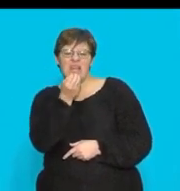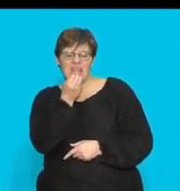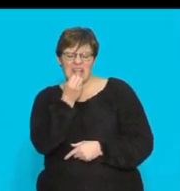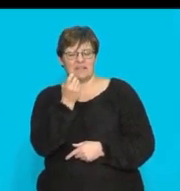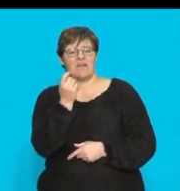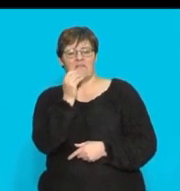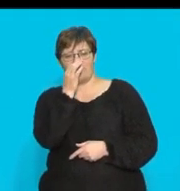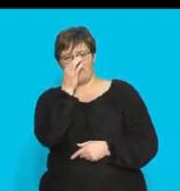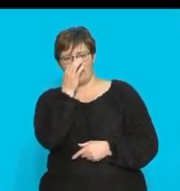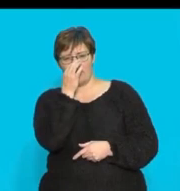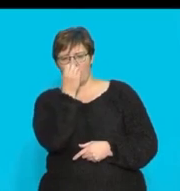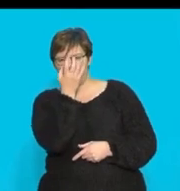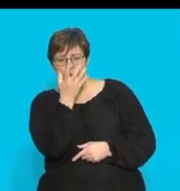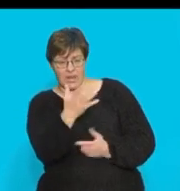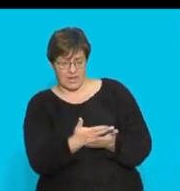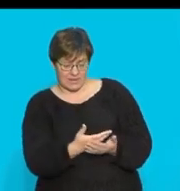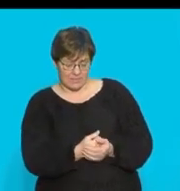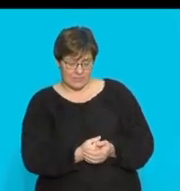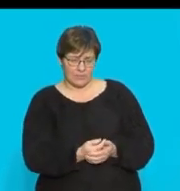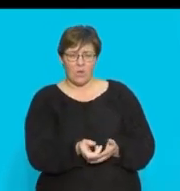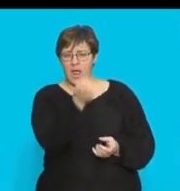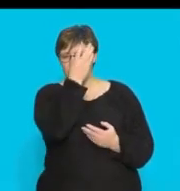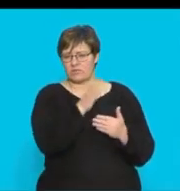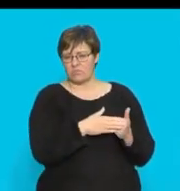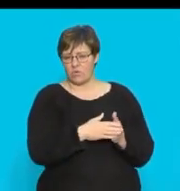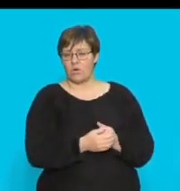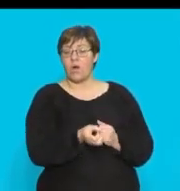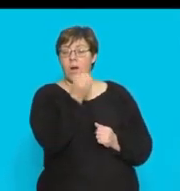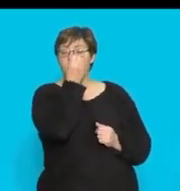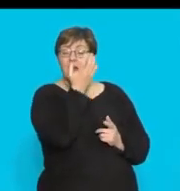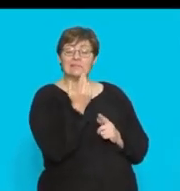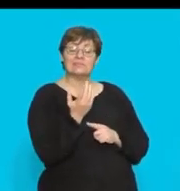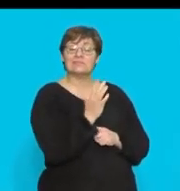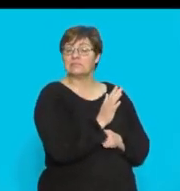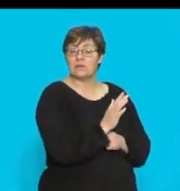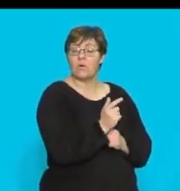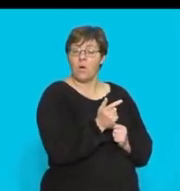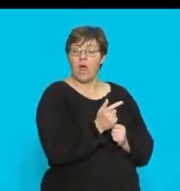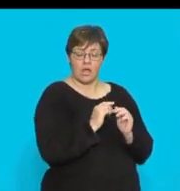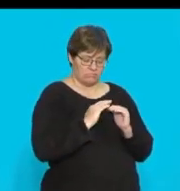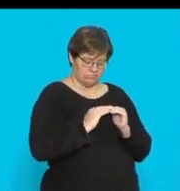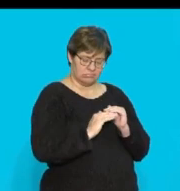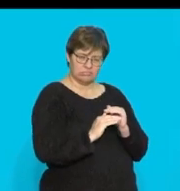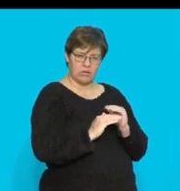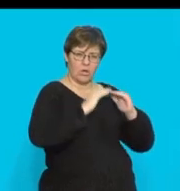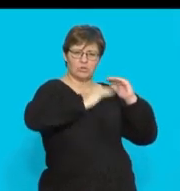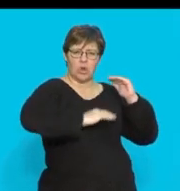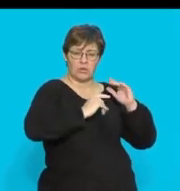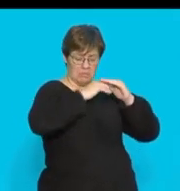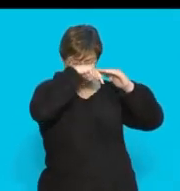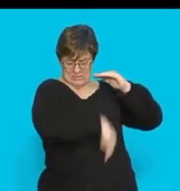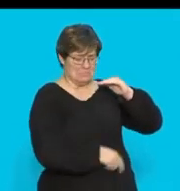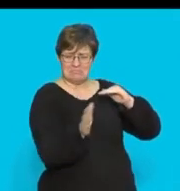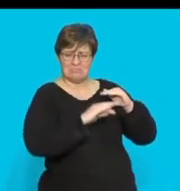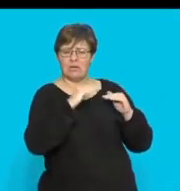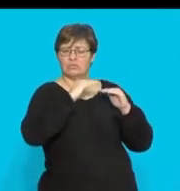the flowers. Now we're going to give you a little bit of more information. Plants grow in shallow dams.